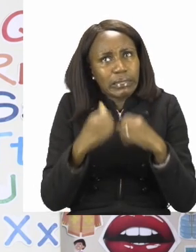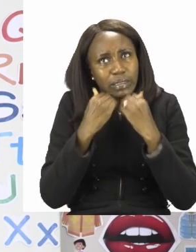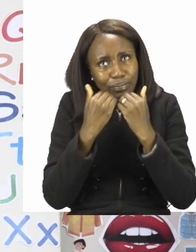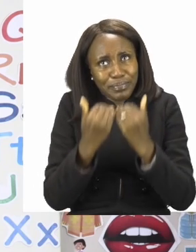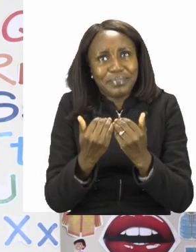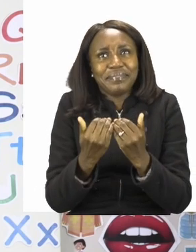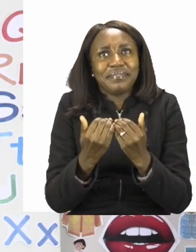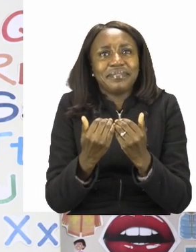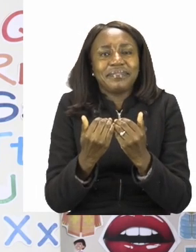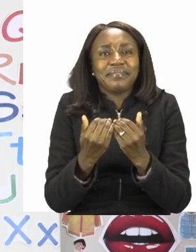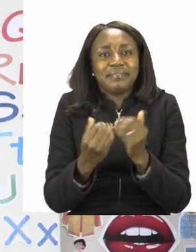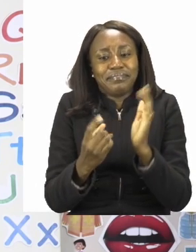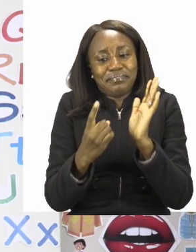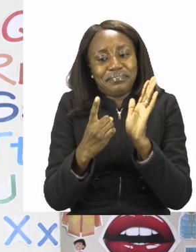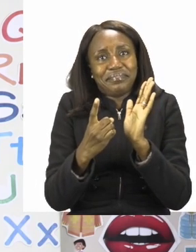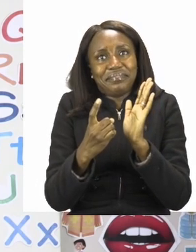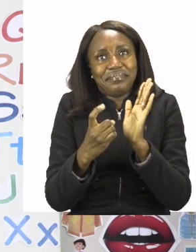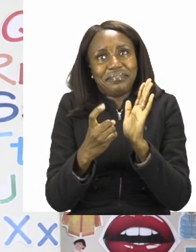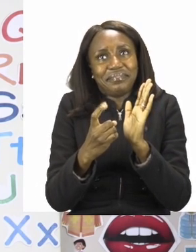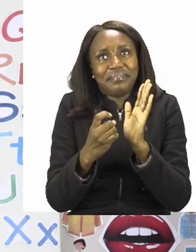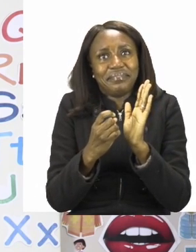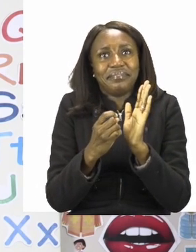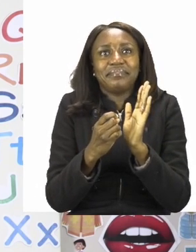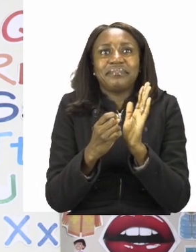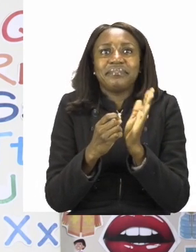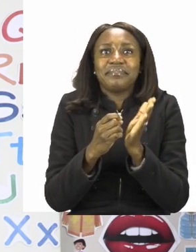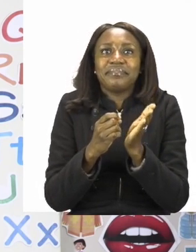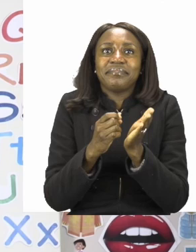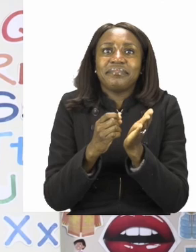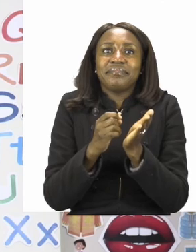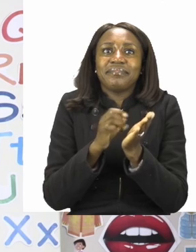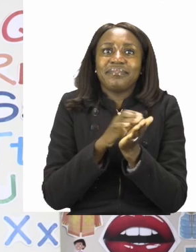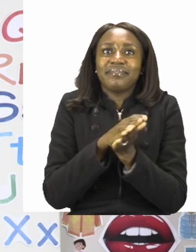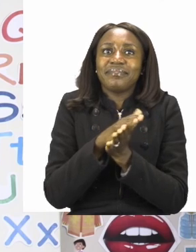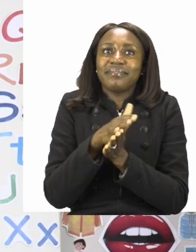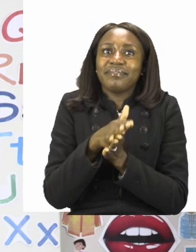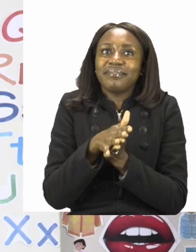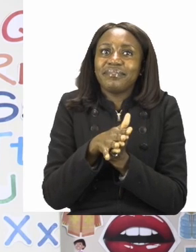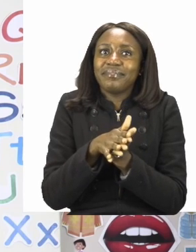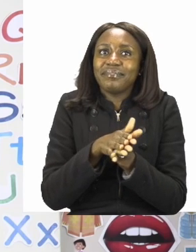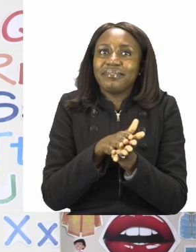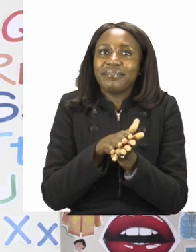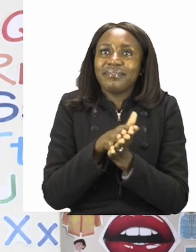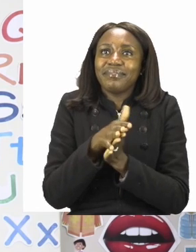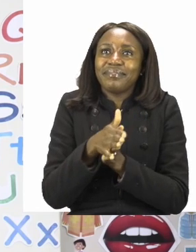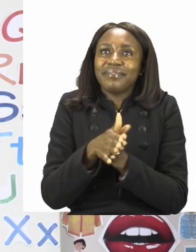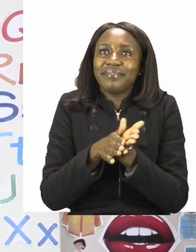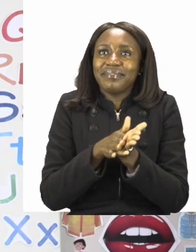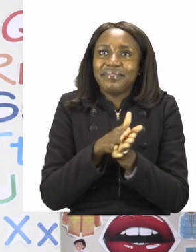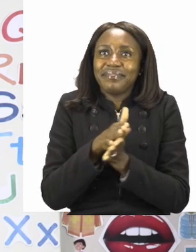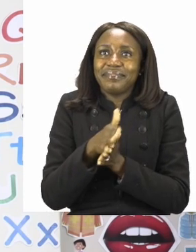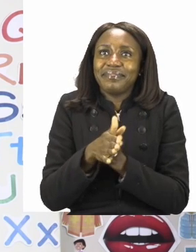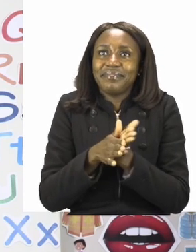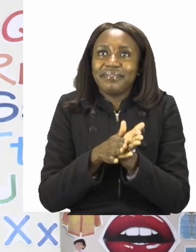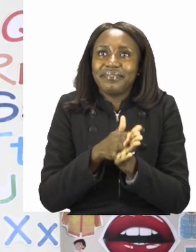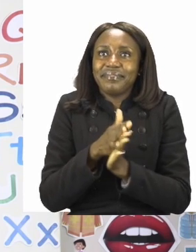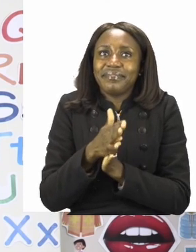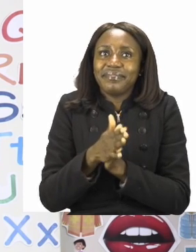let's take our sanitizer and put a little bit inside our hands. Then we rub